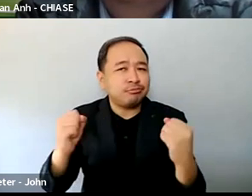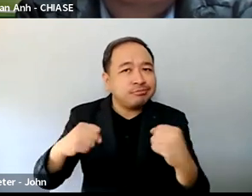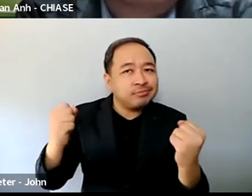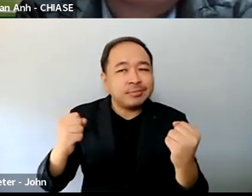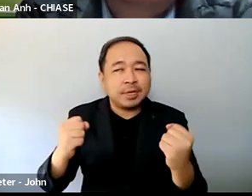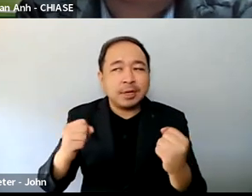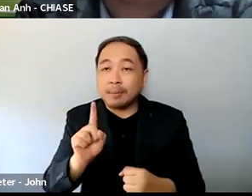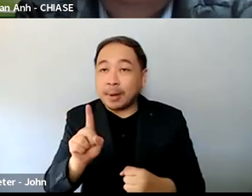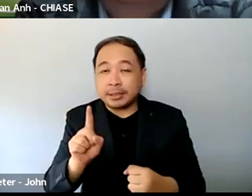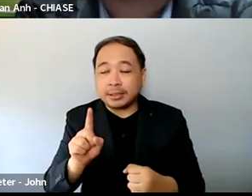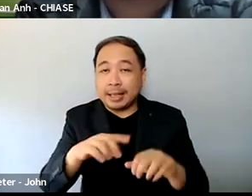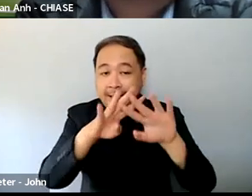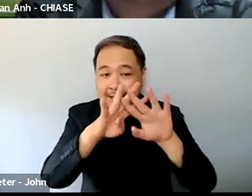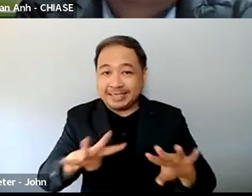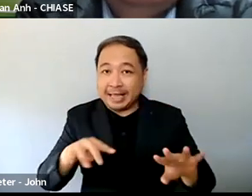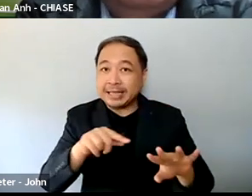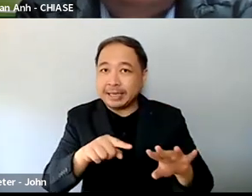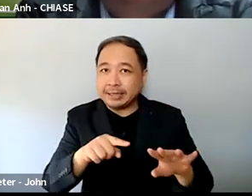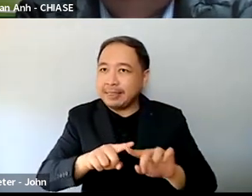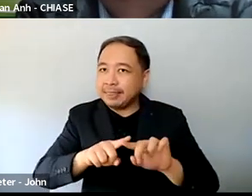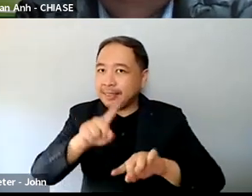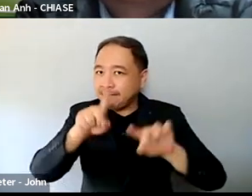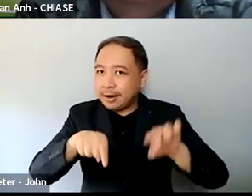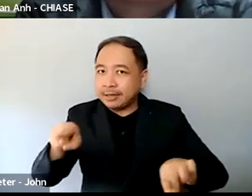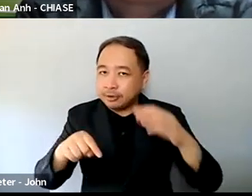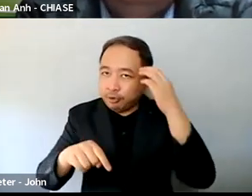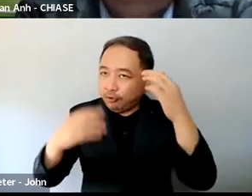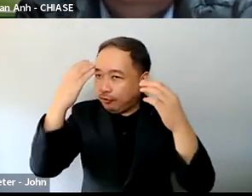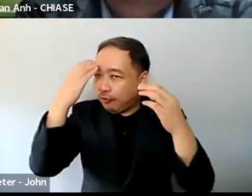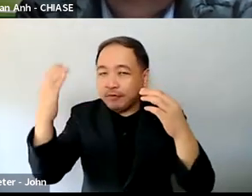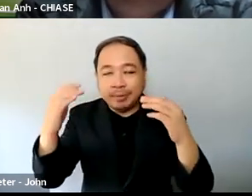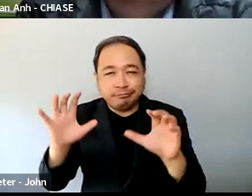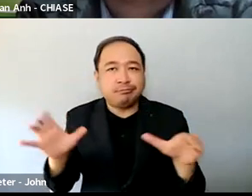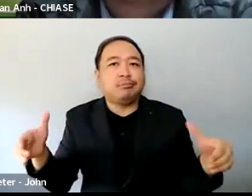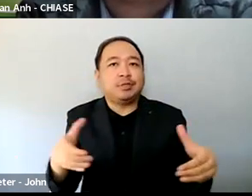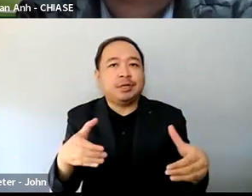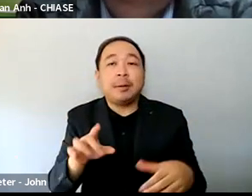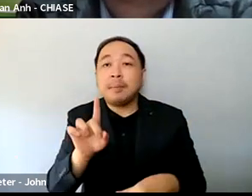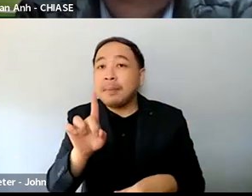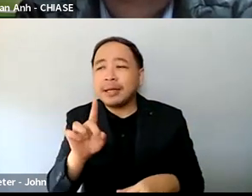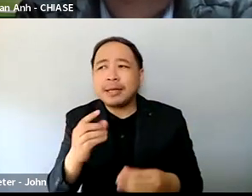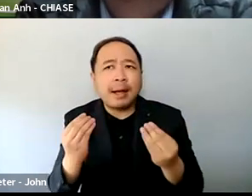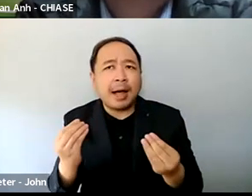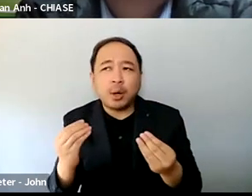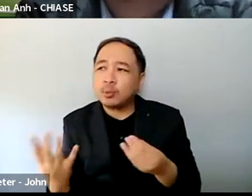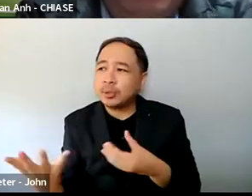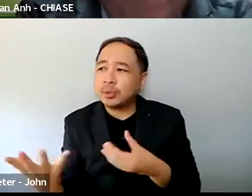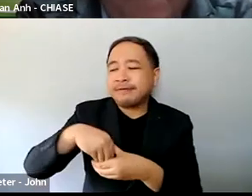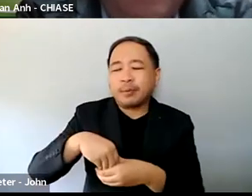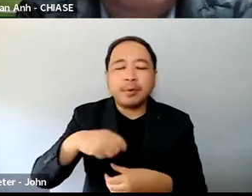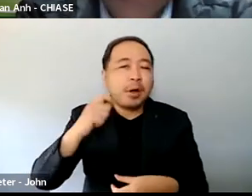the intergovernmental process, but how to bring the women organization in the process when you're setting up